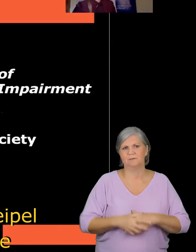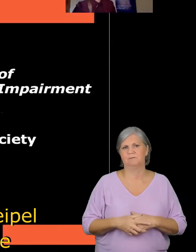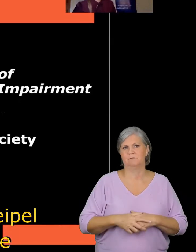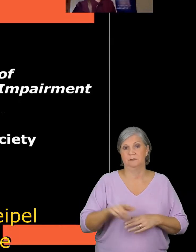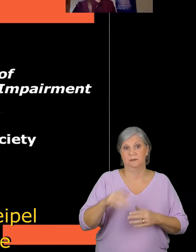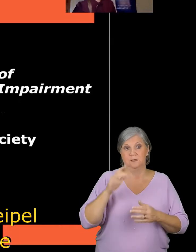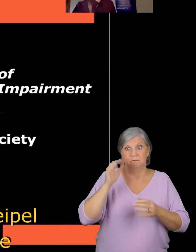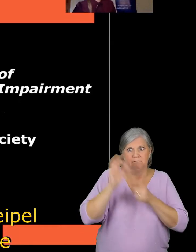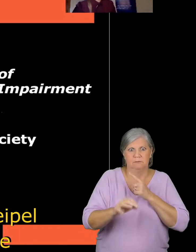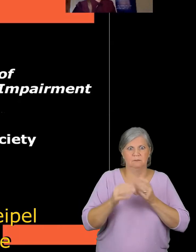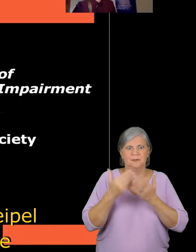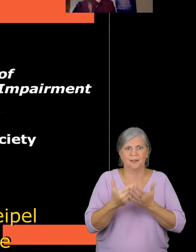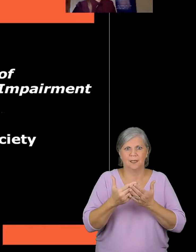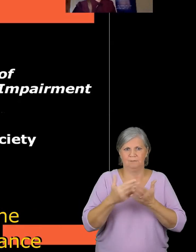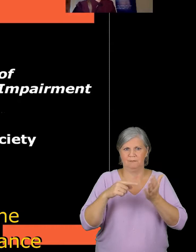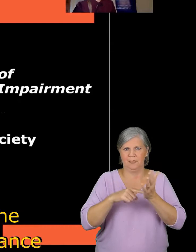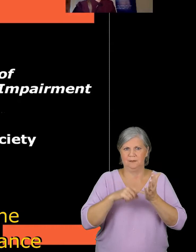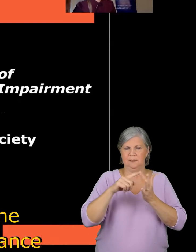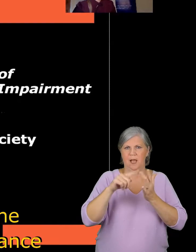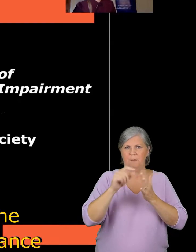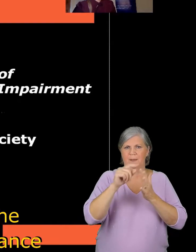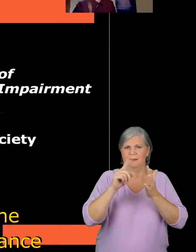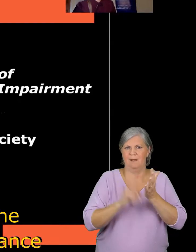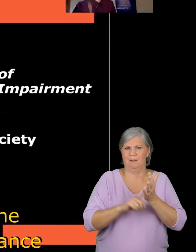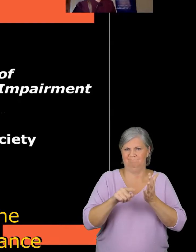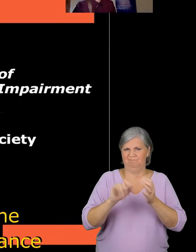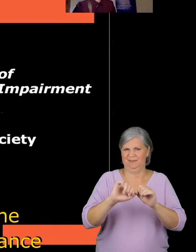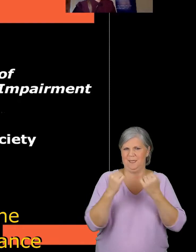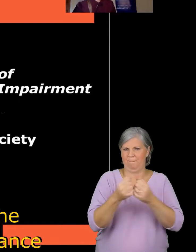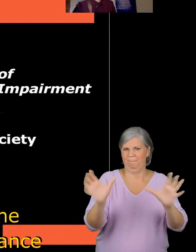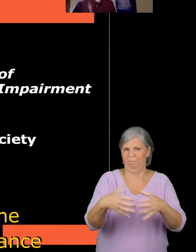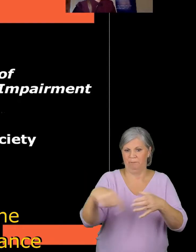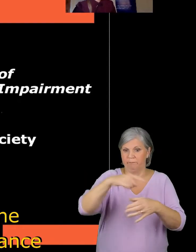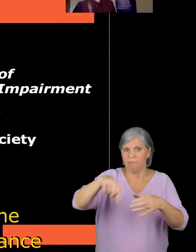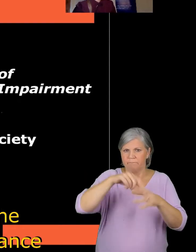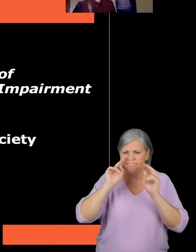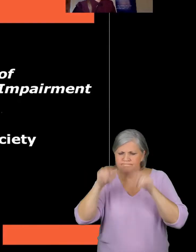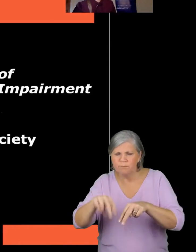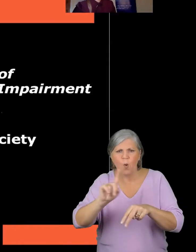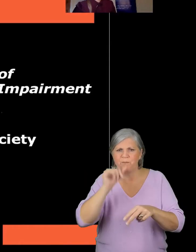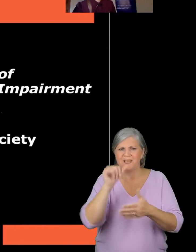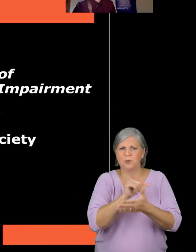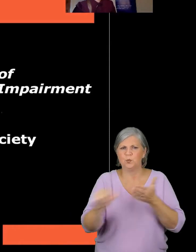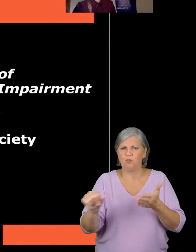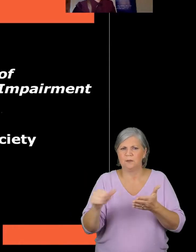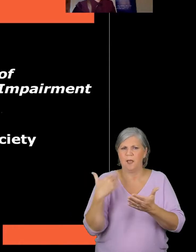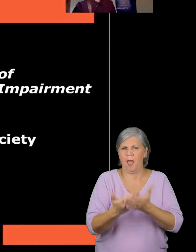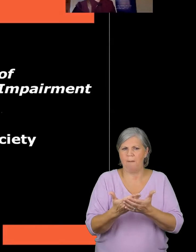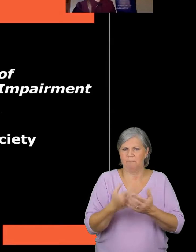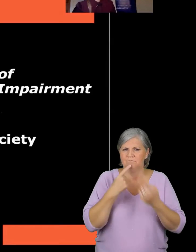study, Typo and his team looked at the insurance claims data of the largest public health insurance company in